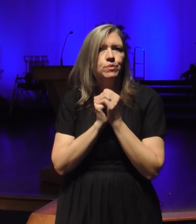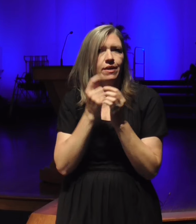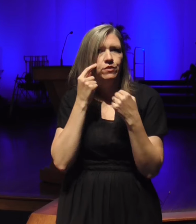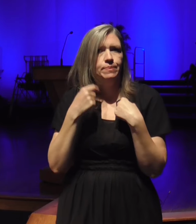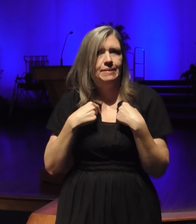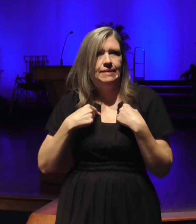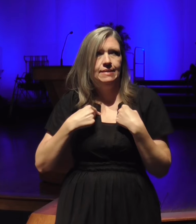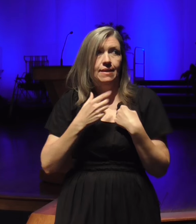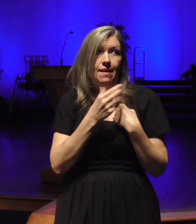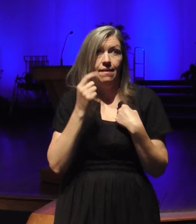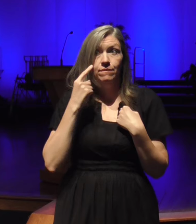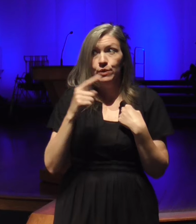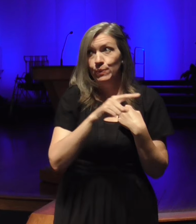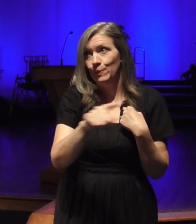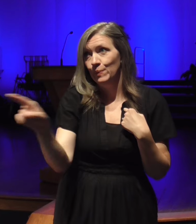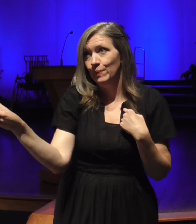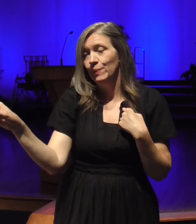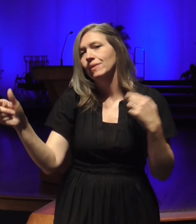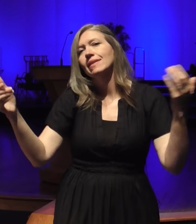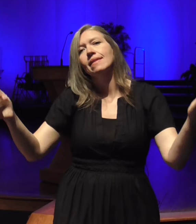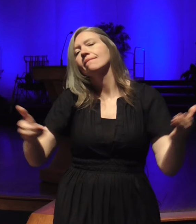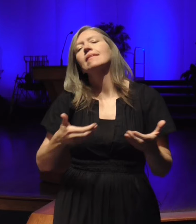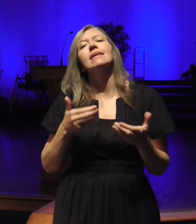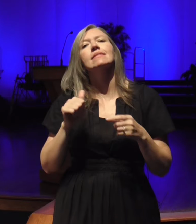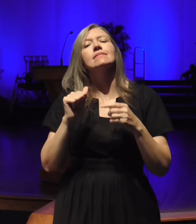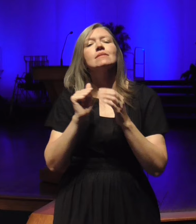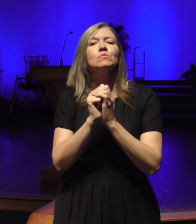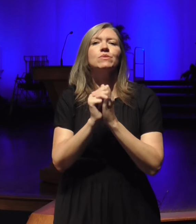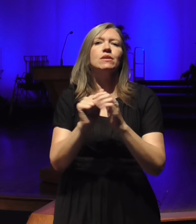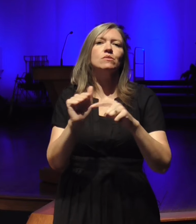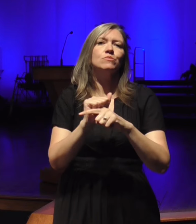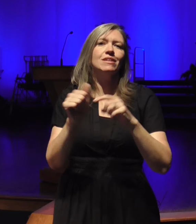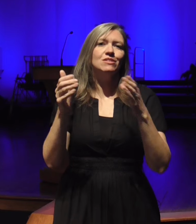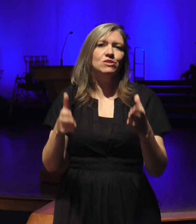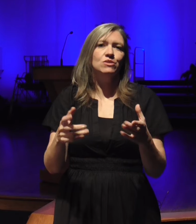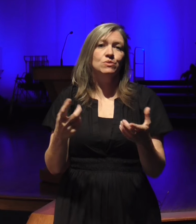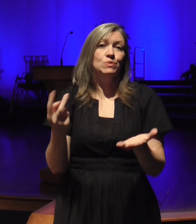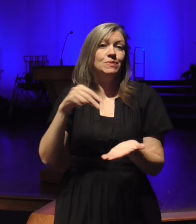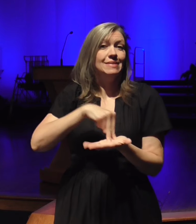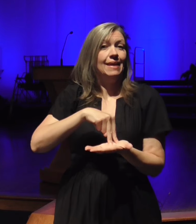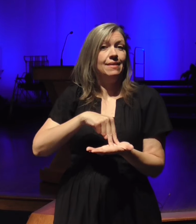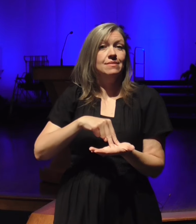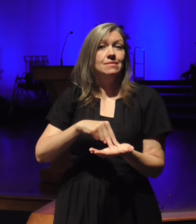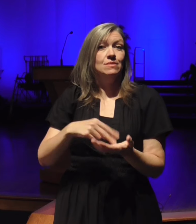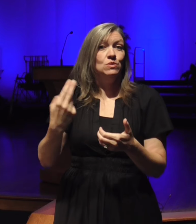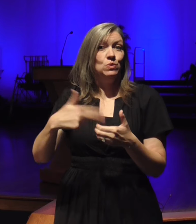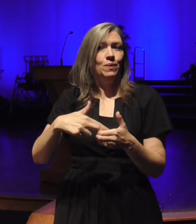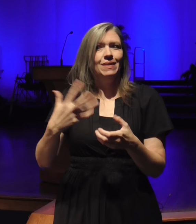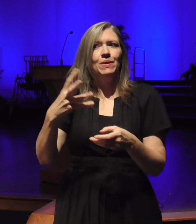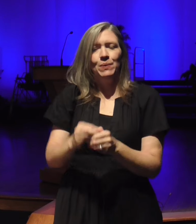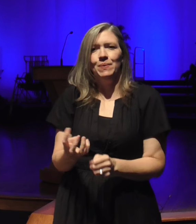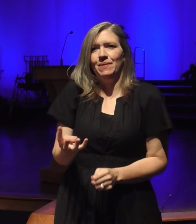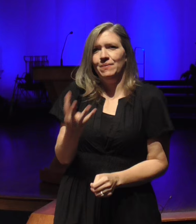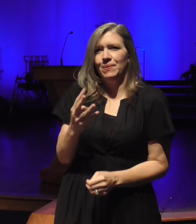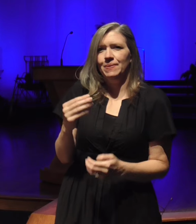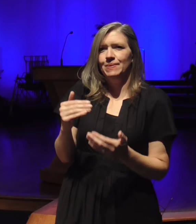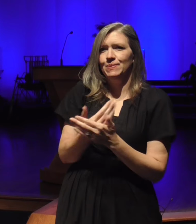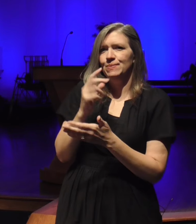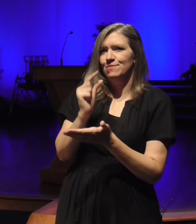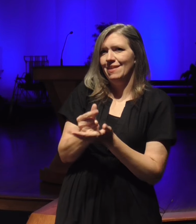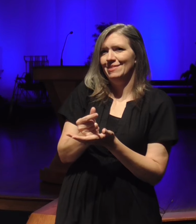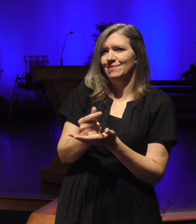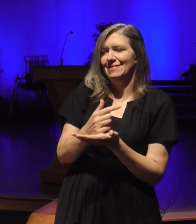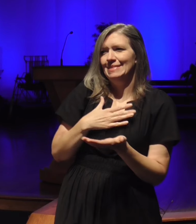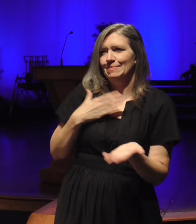We're going to close this talk a little different. I've written a prayer for me, which means it's for you too. And I invite our incredible